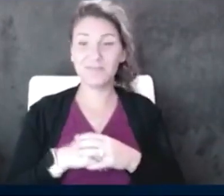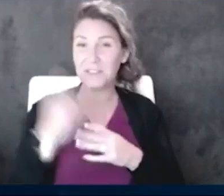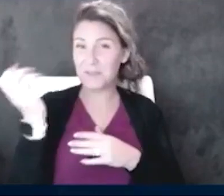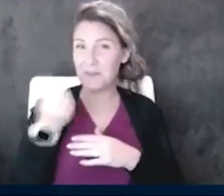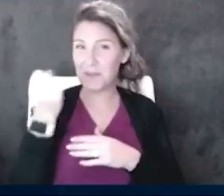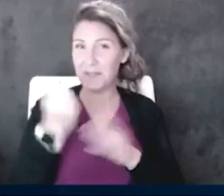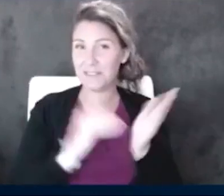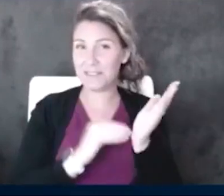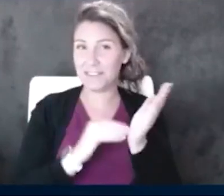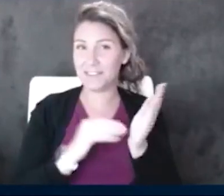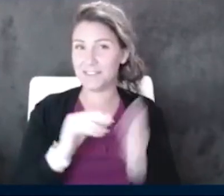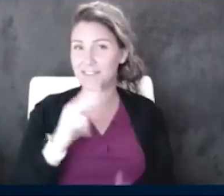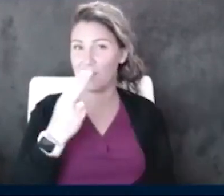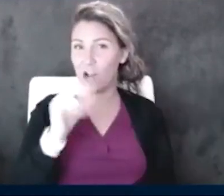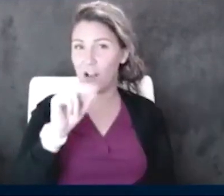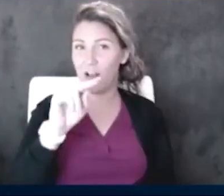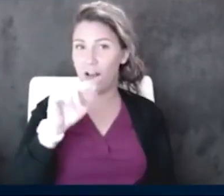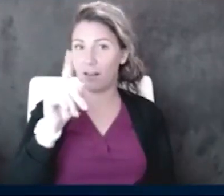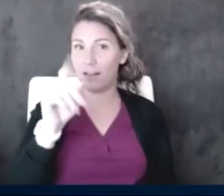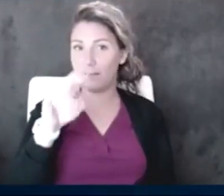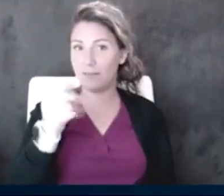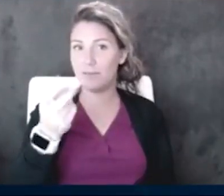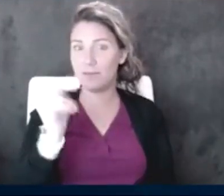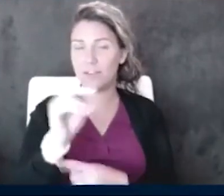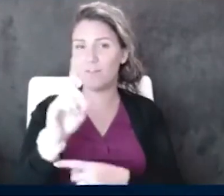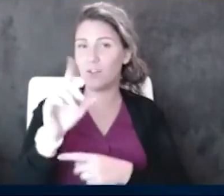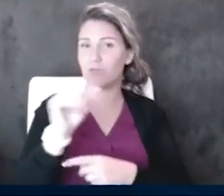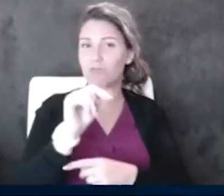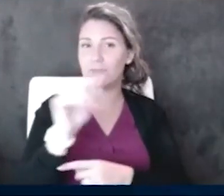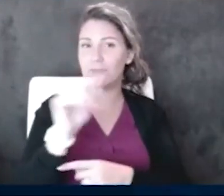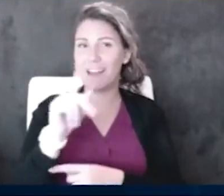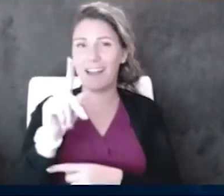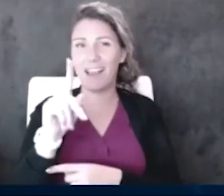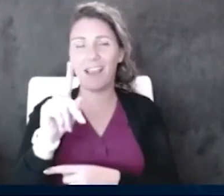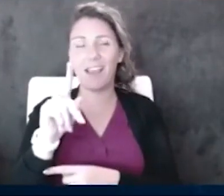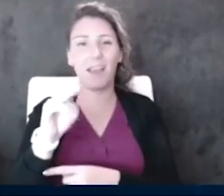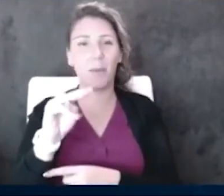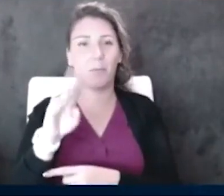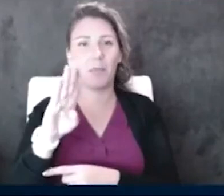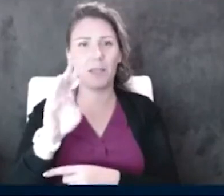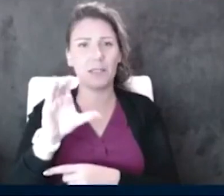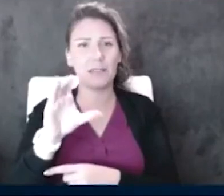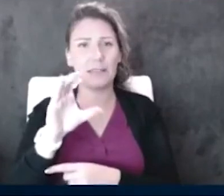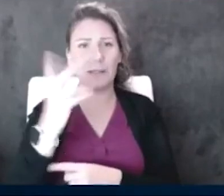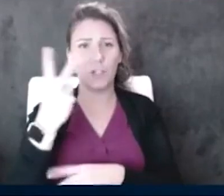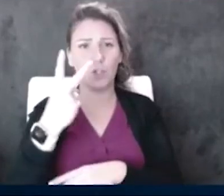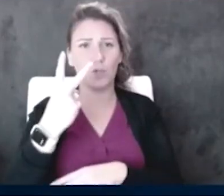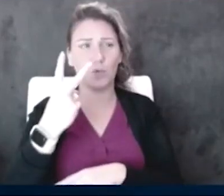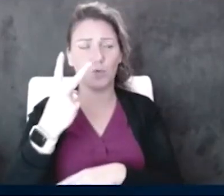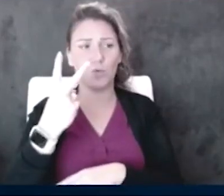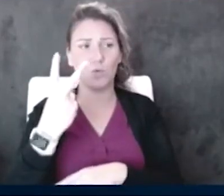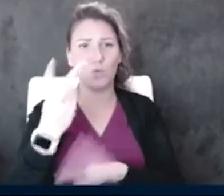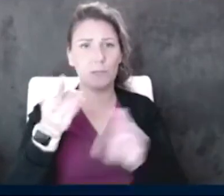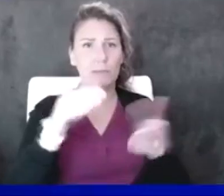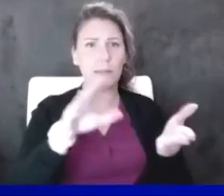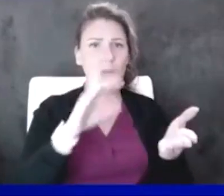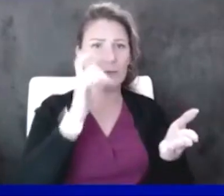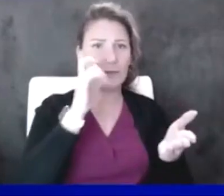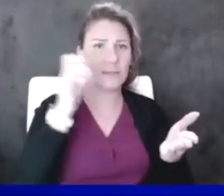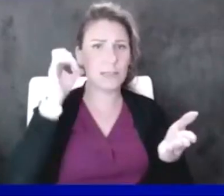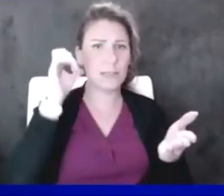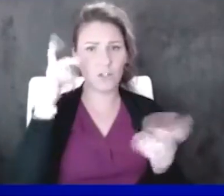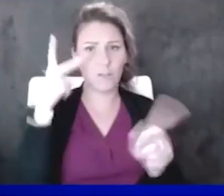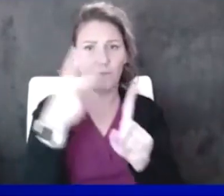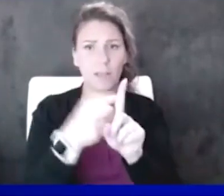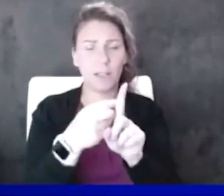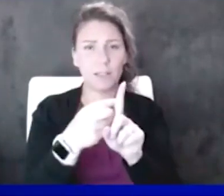have a media question from Donna over at KMBC. Do you know if the 2 deaths yesterday were vaccinated? The